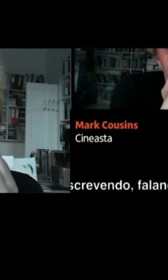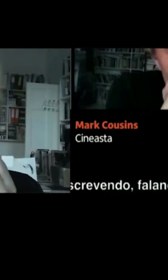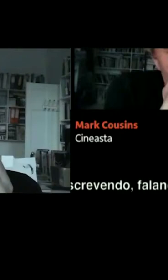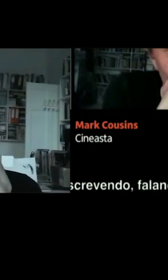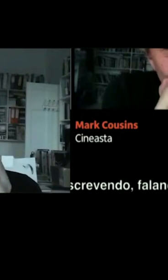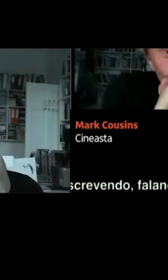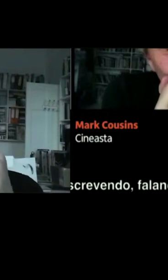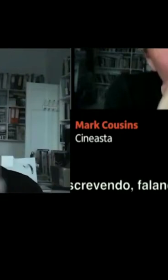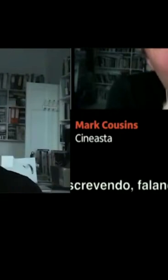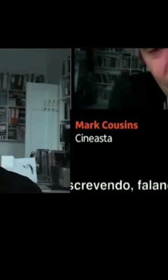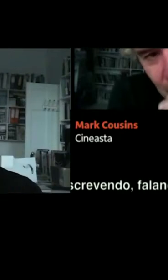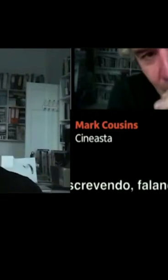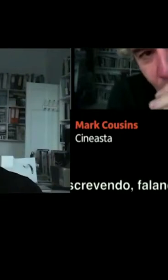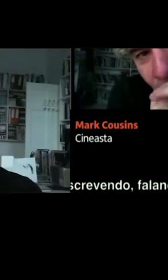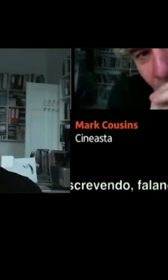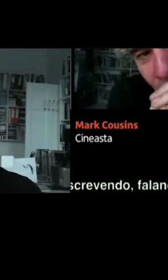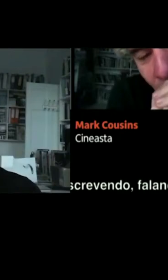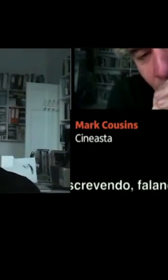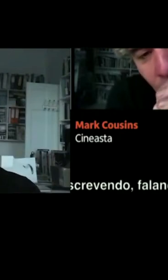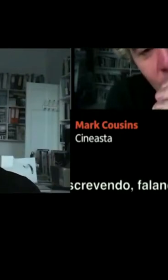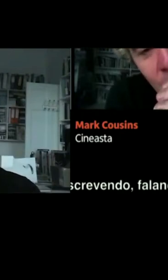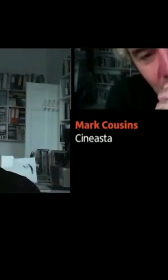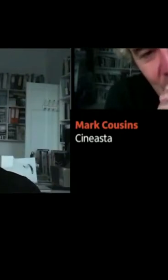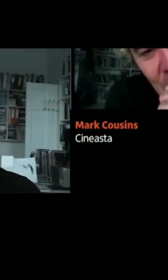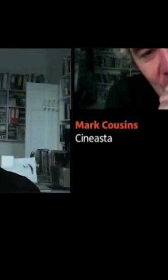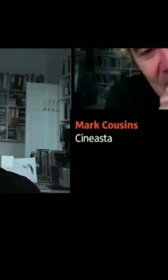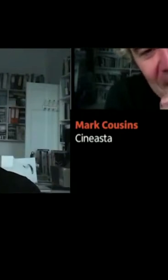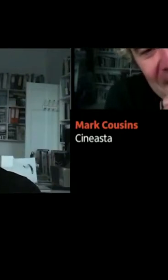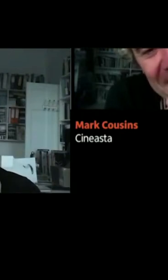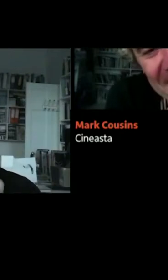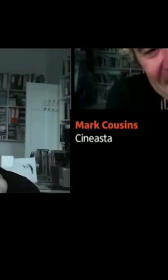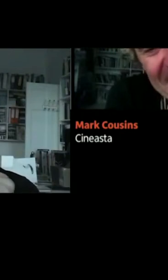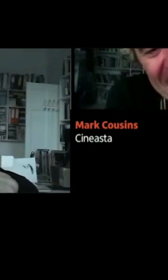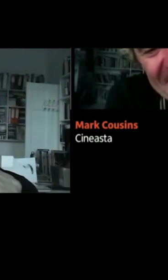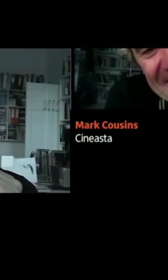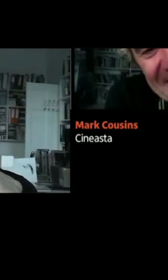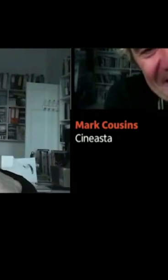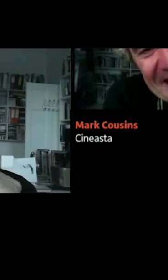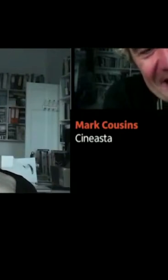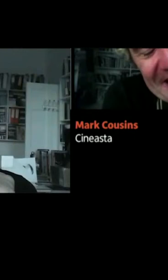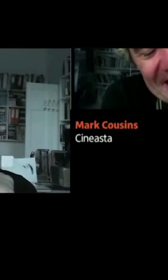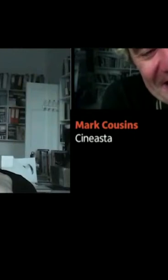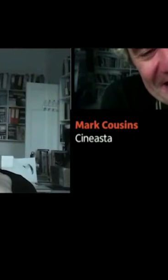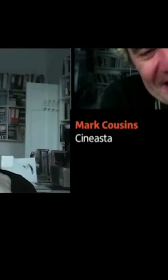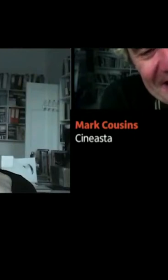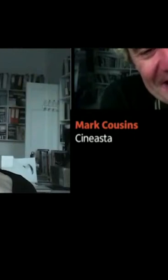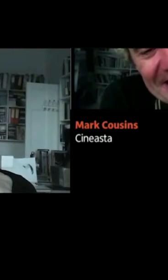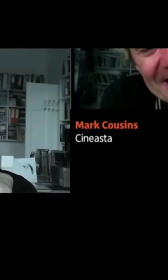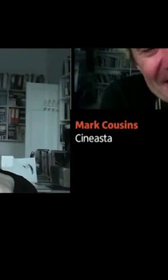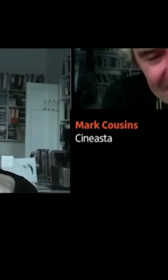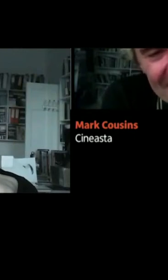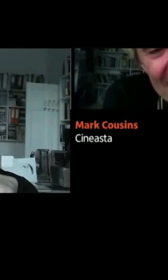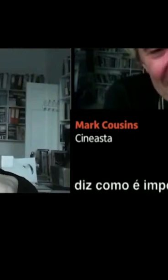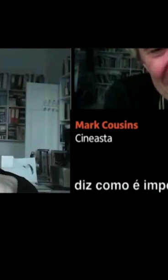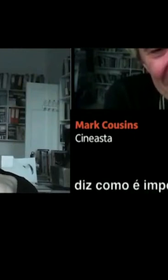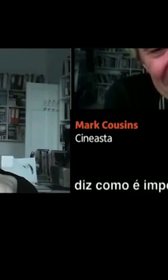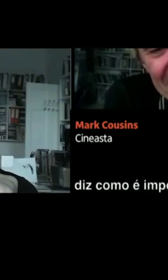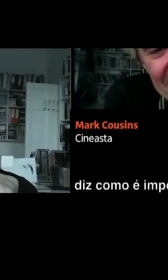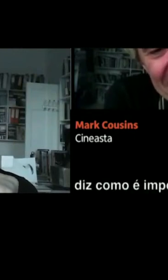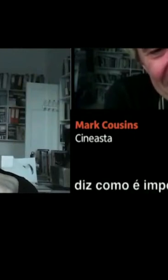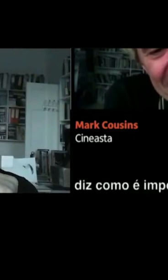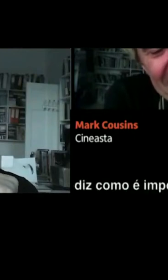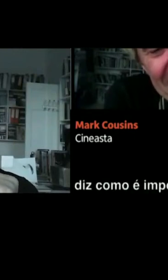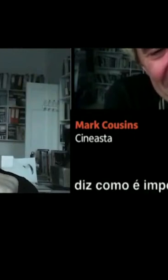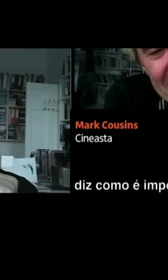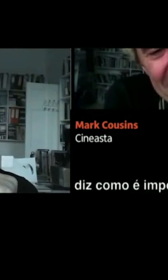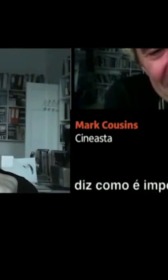and writing and talking and drinking some beer, having some snacks, and you are taking off your clothes. Yeah. And you start talking